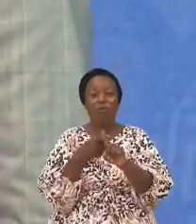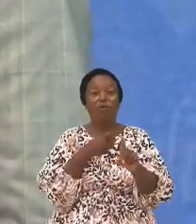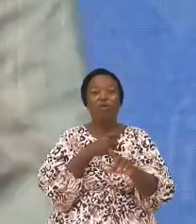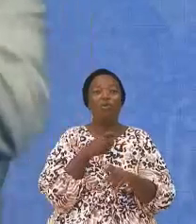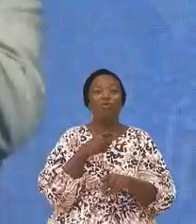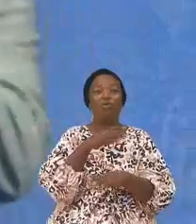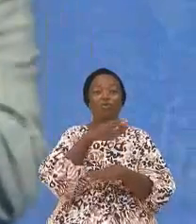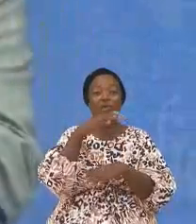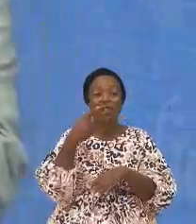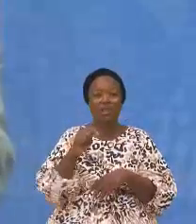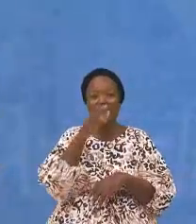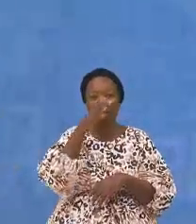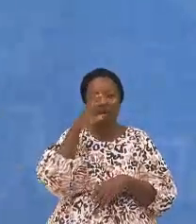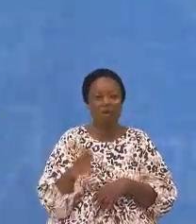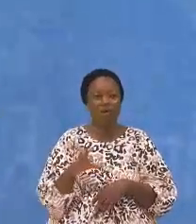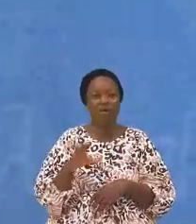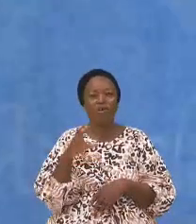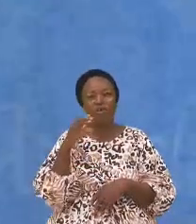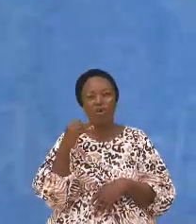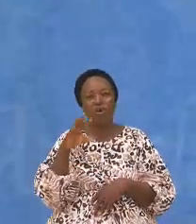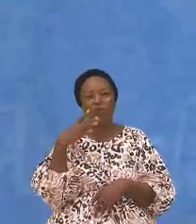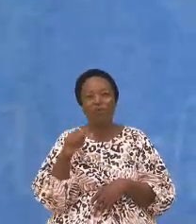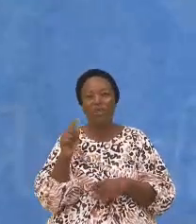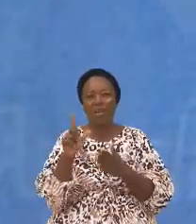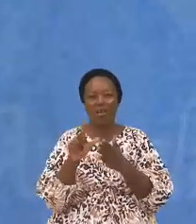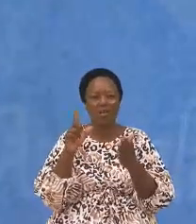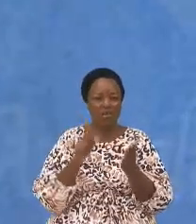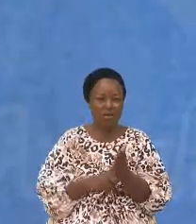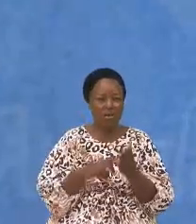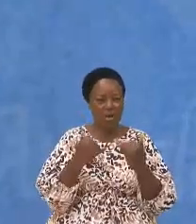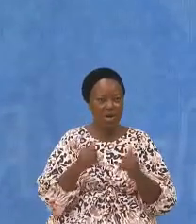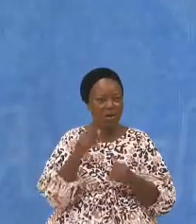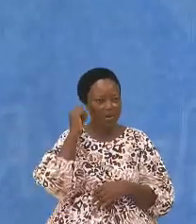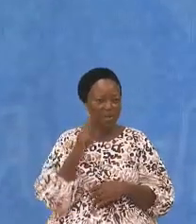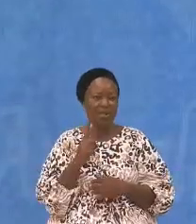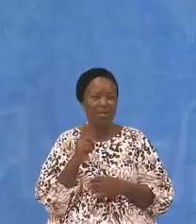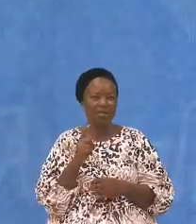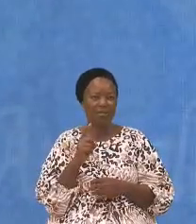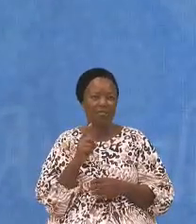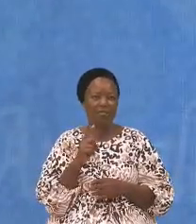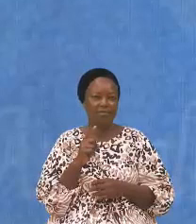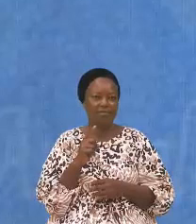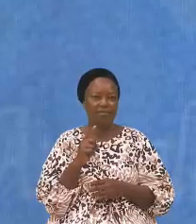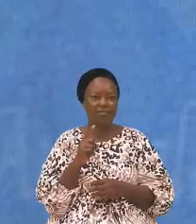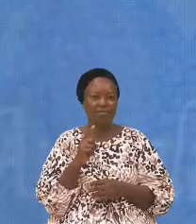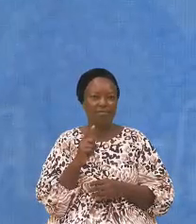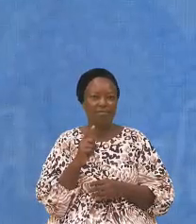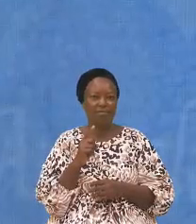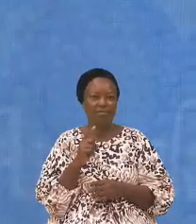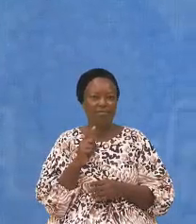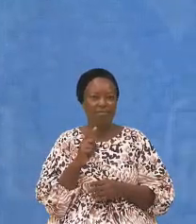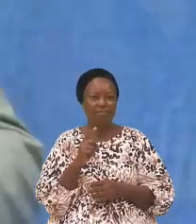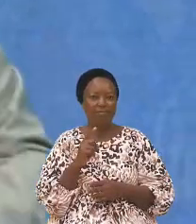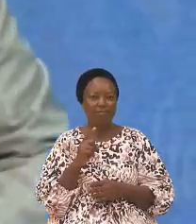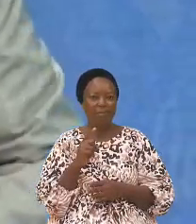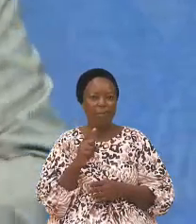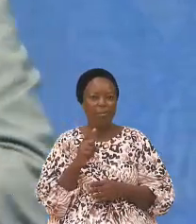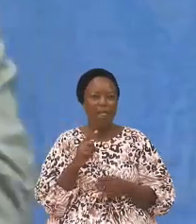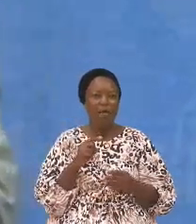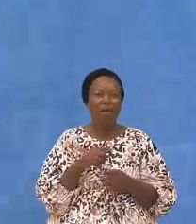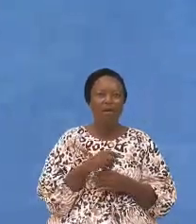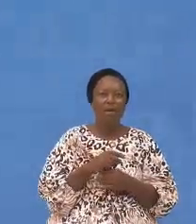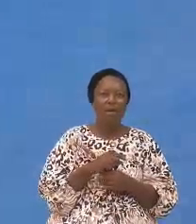cross, he redeemed you from the curse of the law. Now,